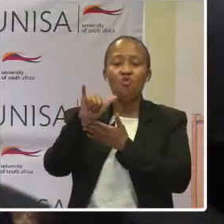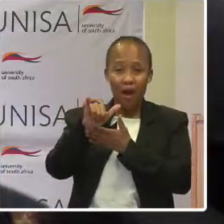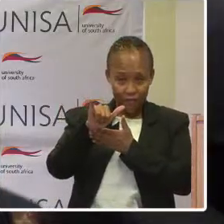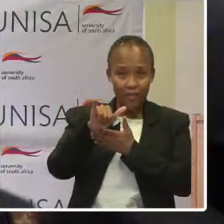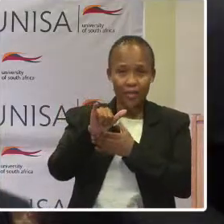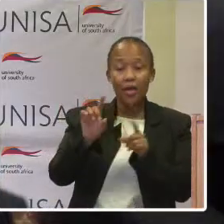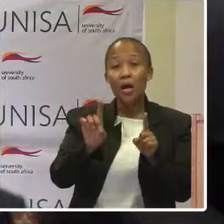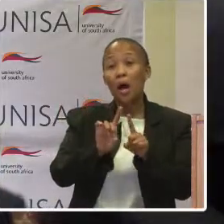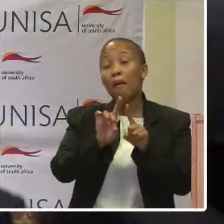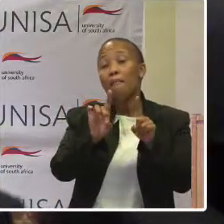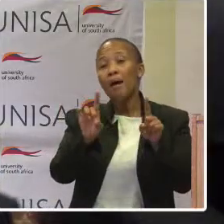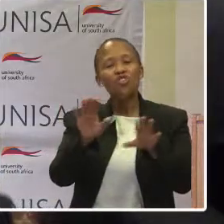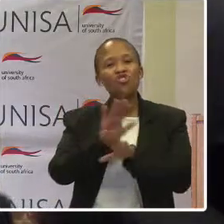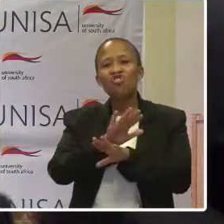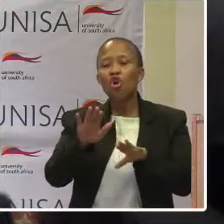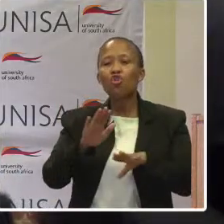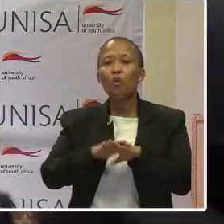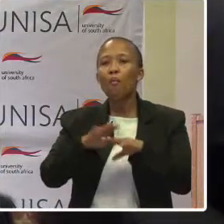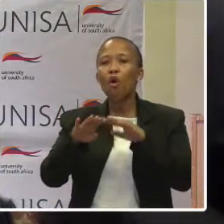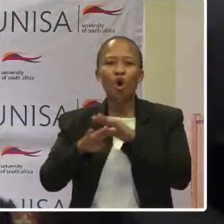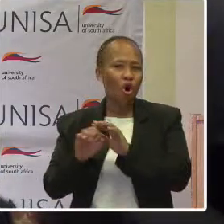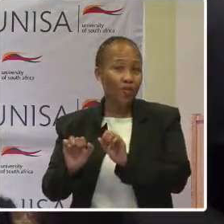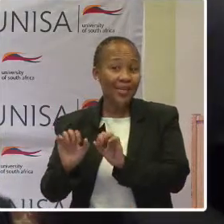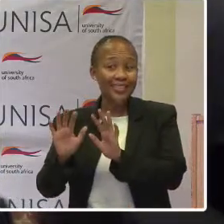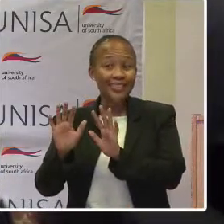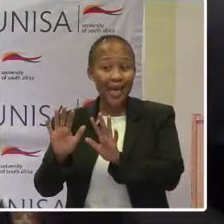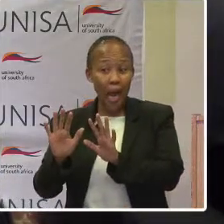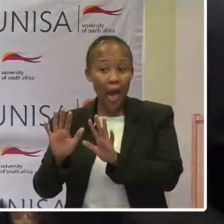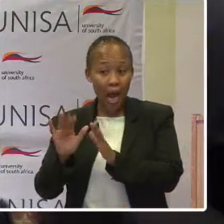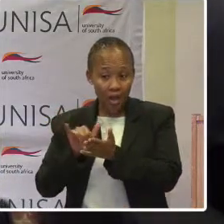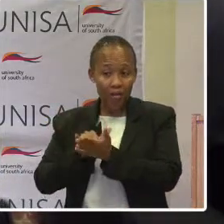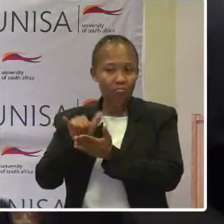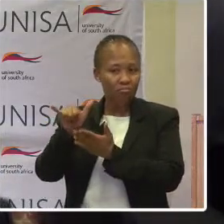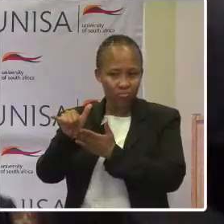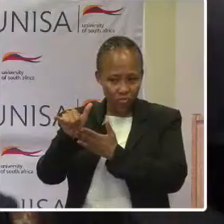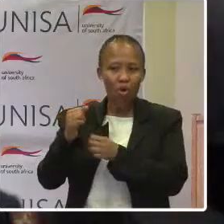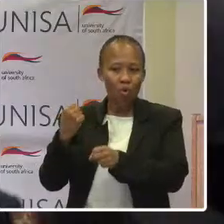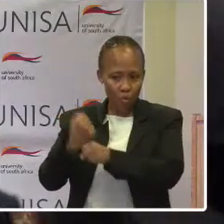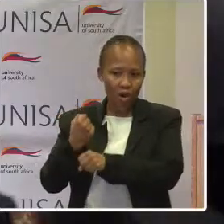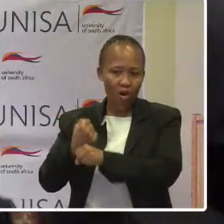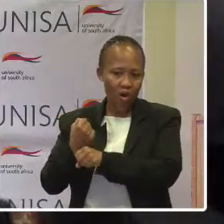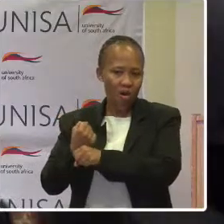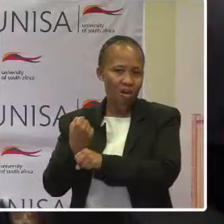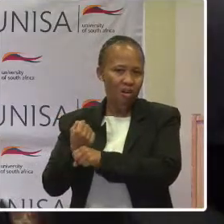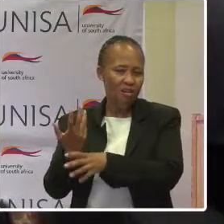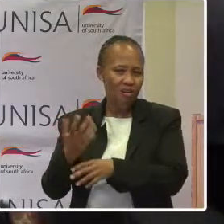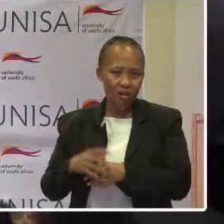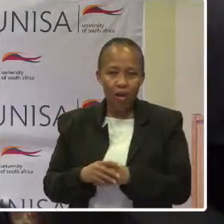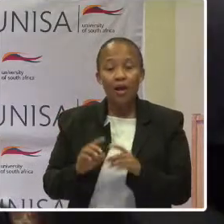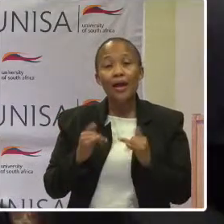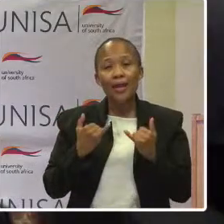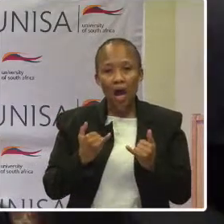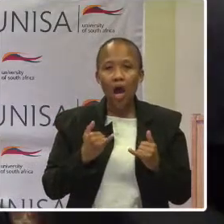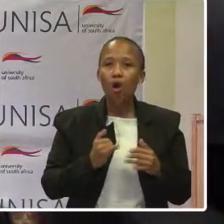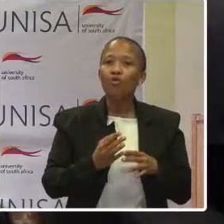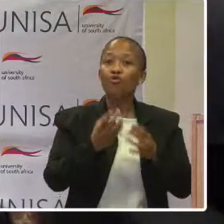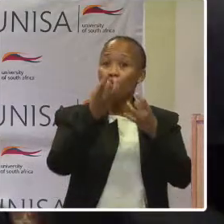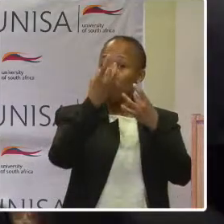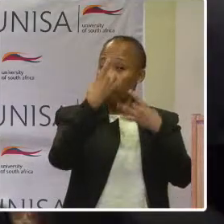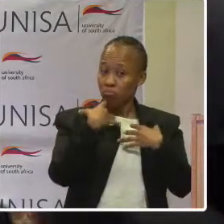10 aircraft are in operation. Then you want to tell us about the